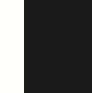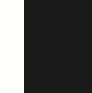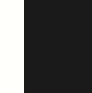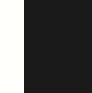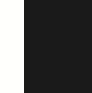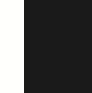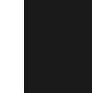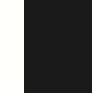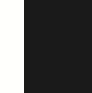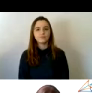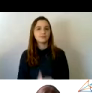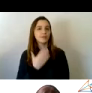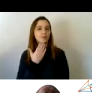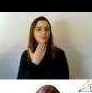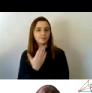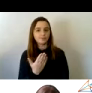Thank you. I will share my